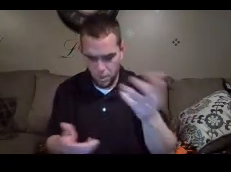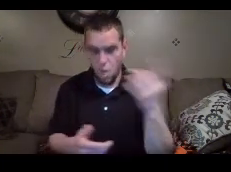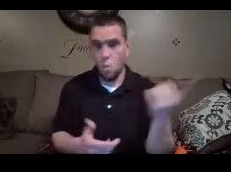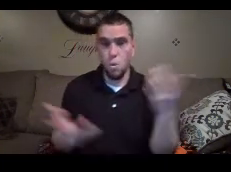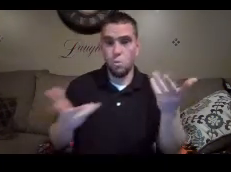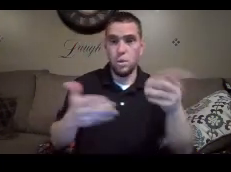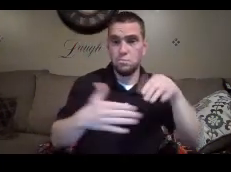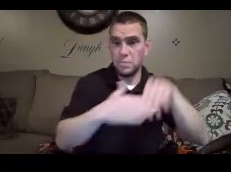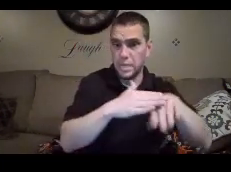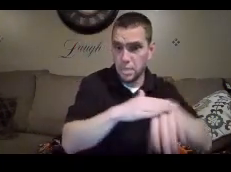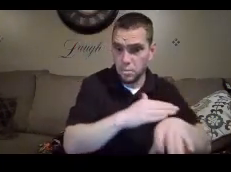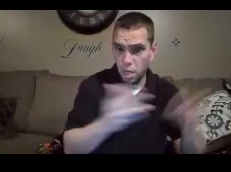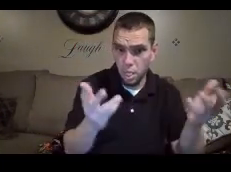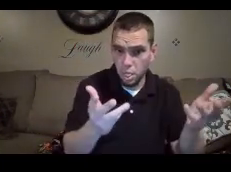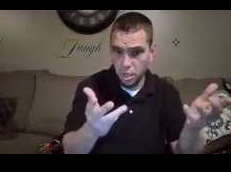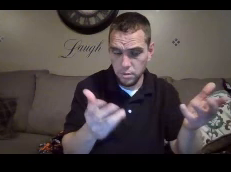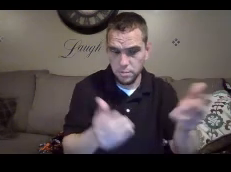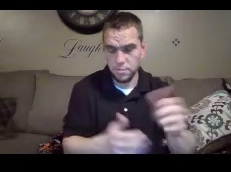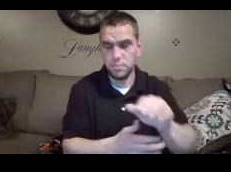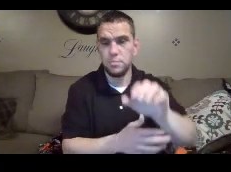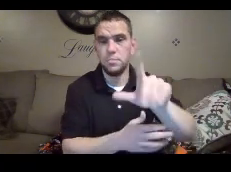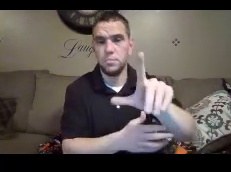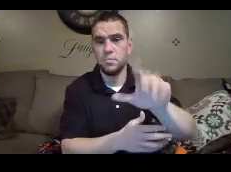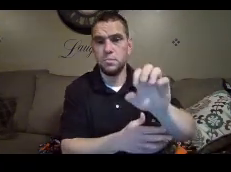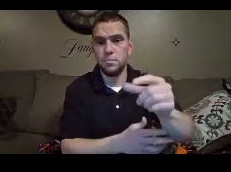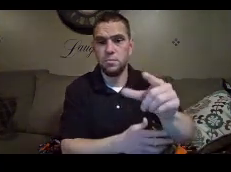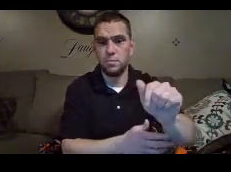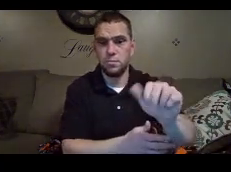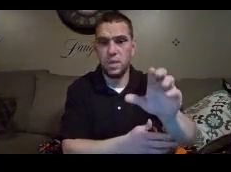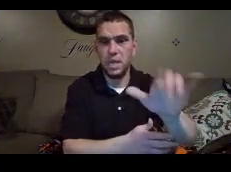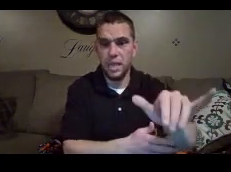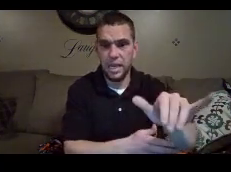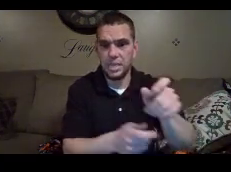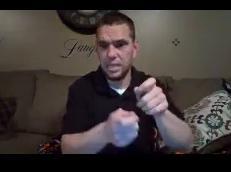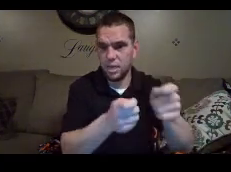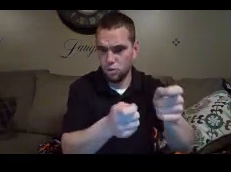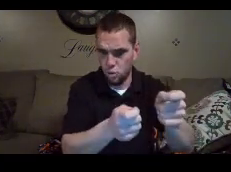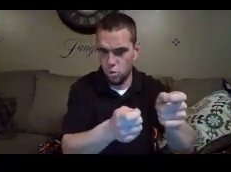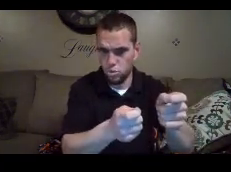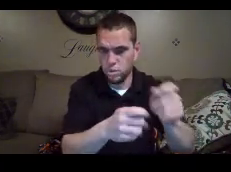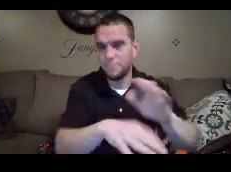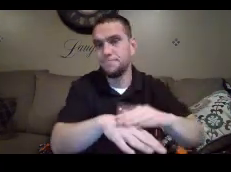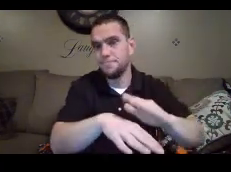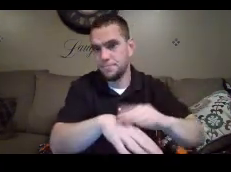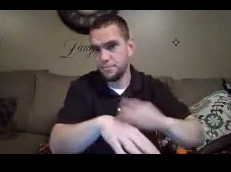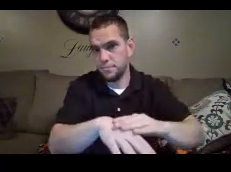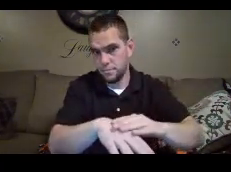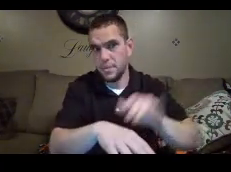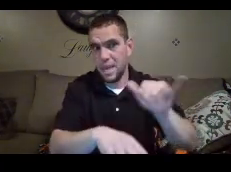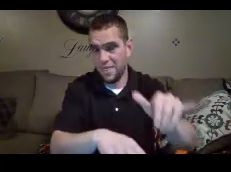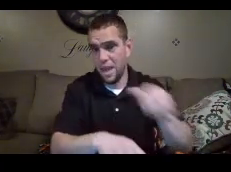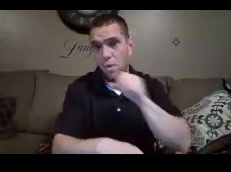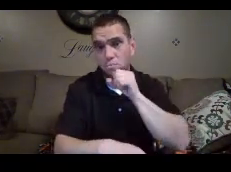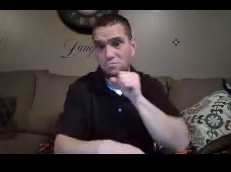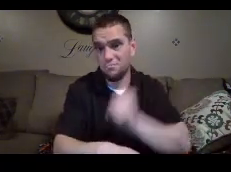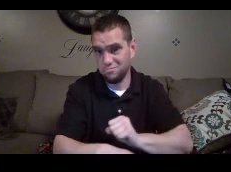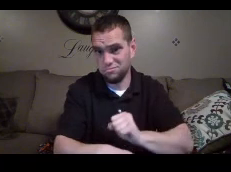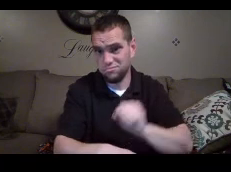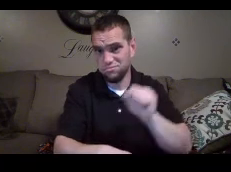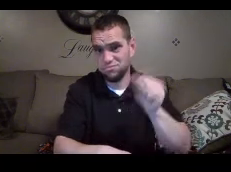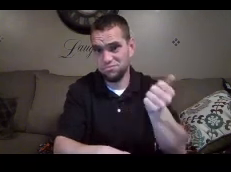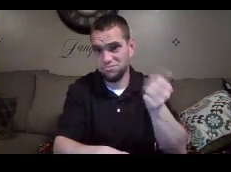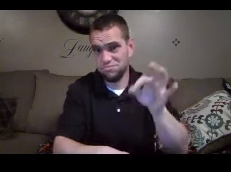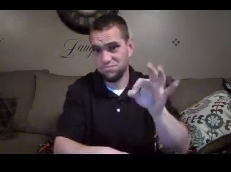accessible are the legacy controls. Now, a word of caution is that they are from 1997, so they are very,